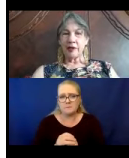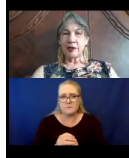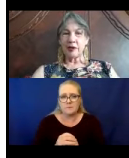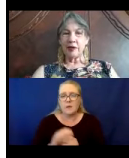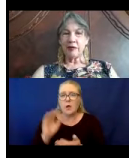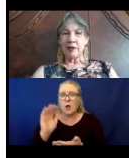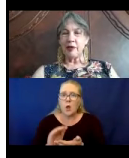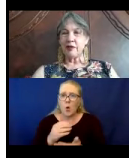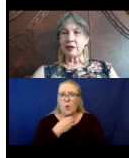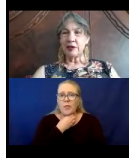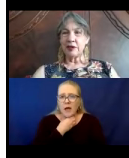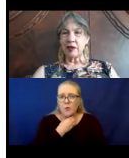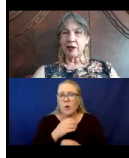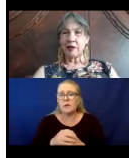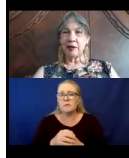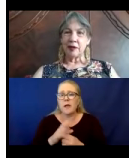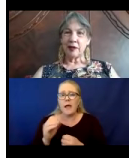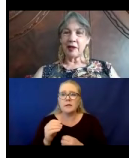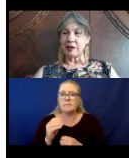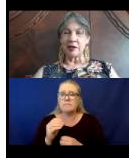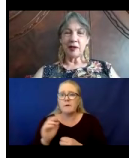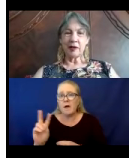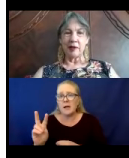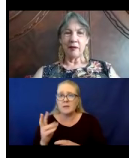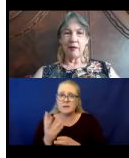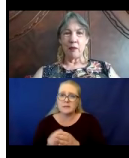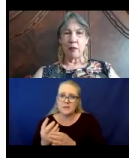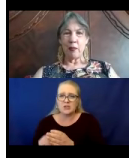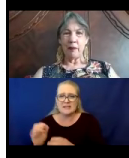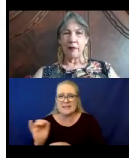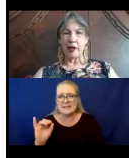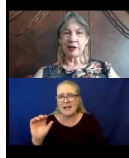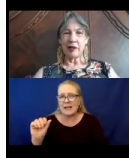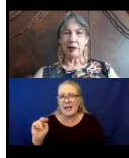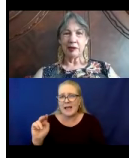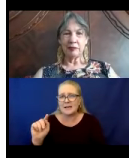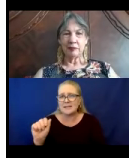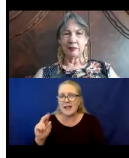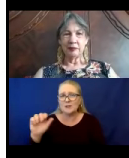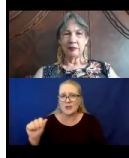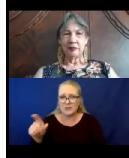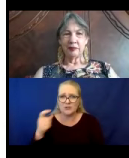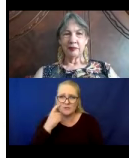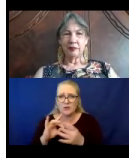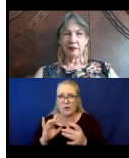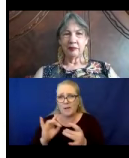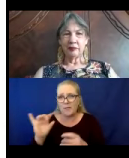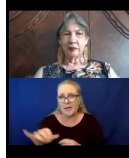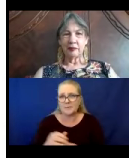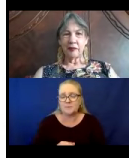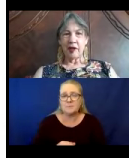thyroid and certain vitamin deficiencies, like Anastacia talked about. Next slide, please.